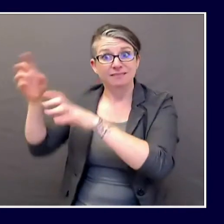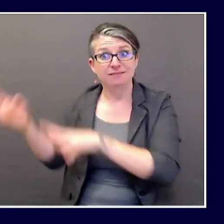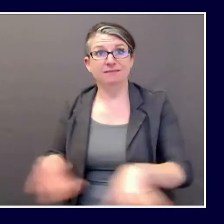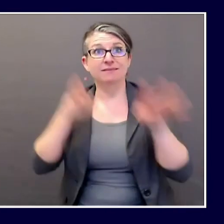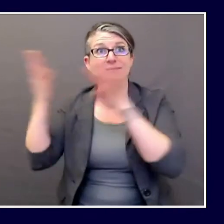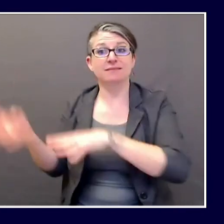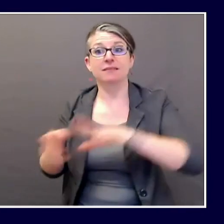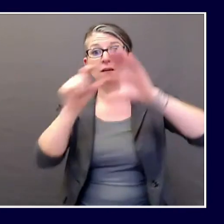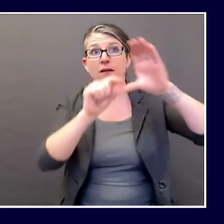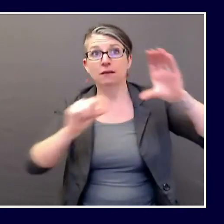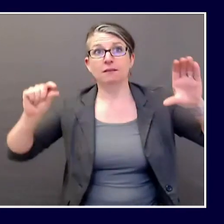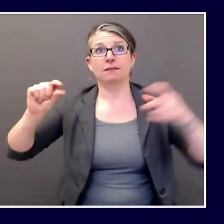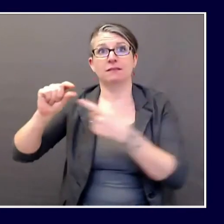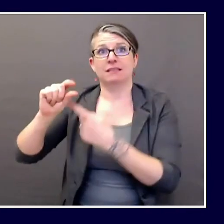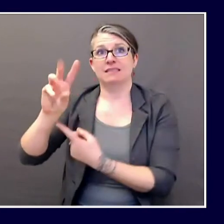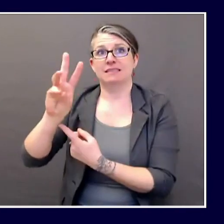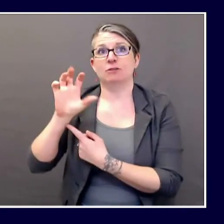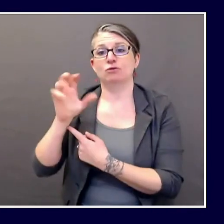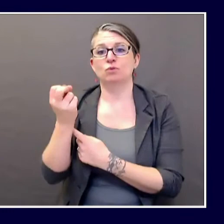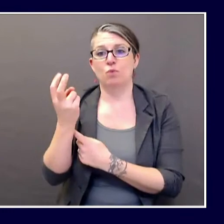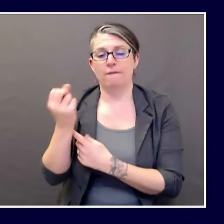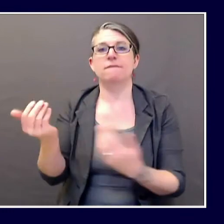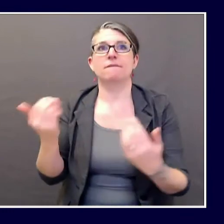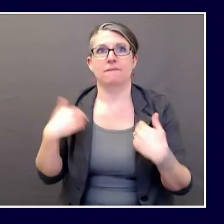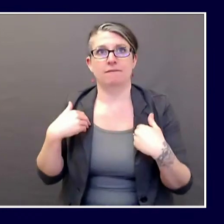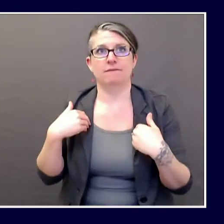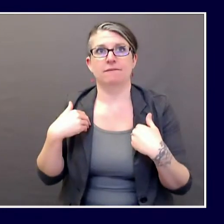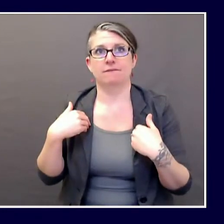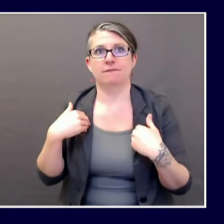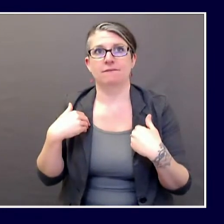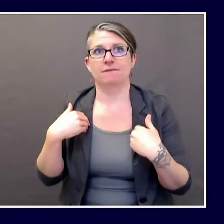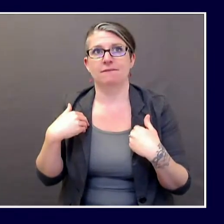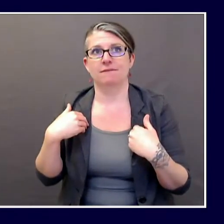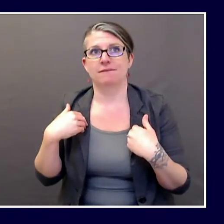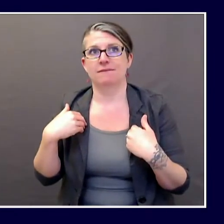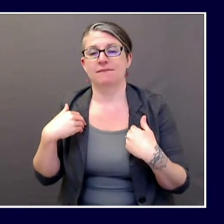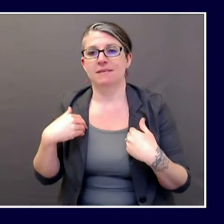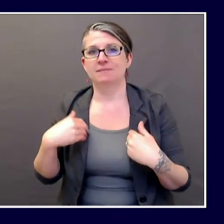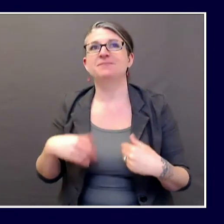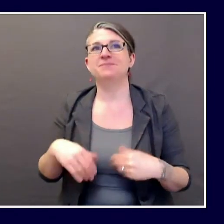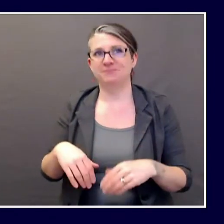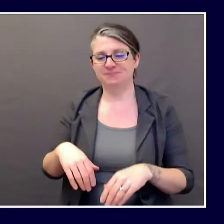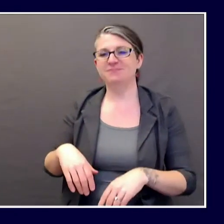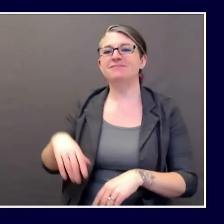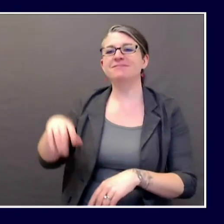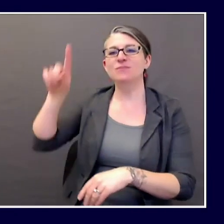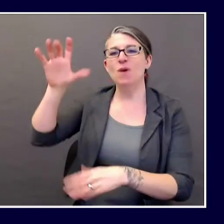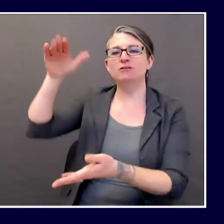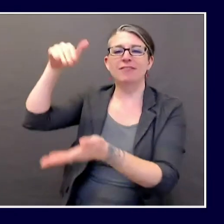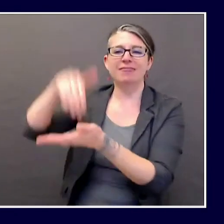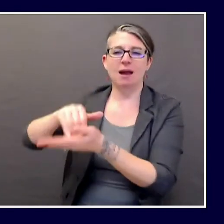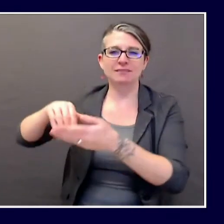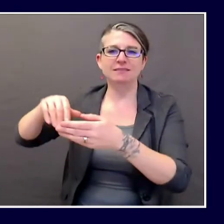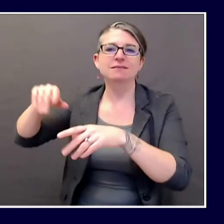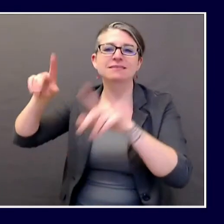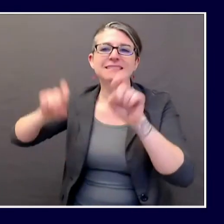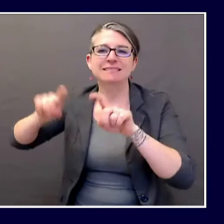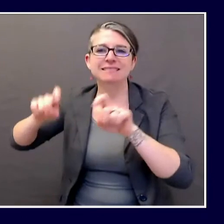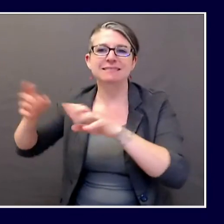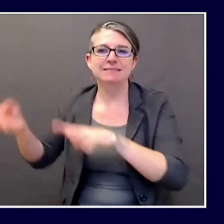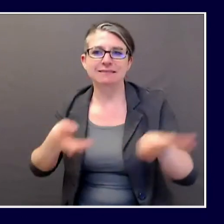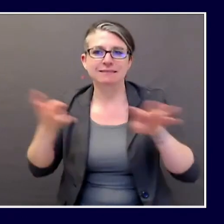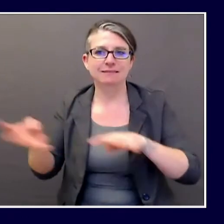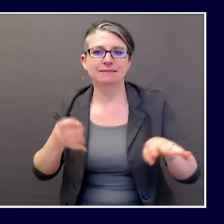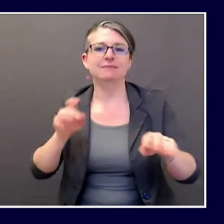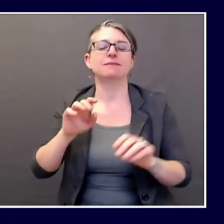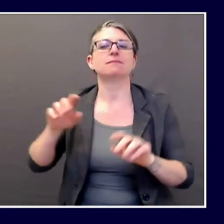Maine. Our antigen testing rate is at 5.14% on a 7-day basis.